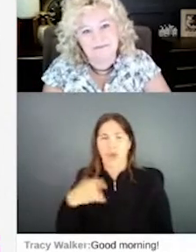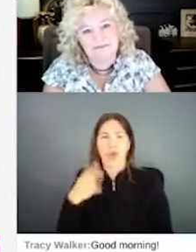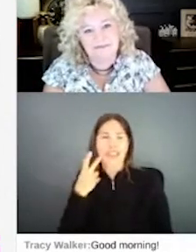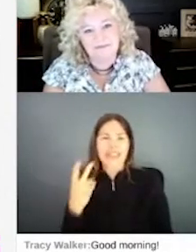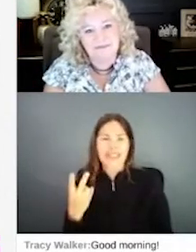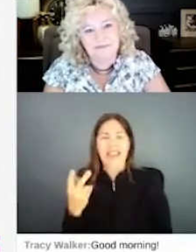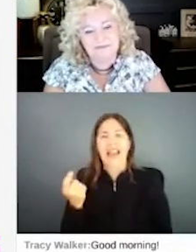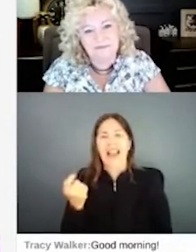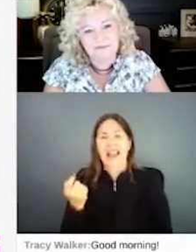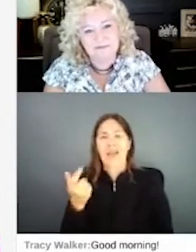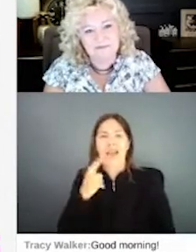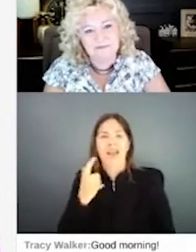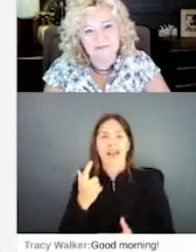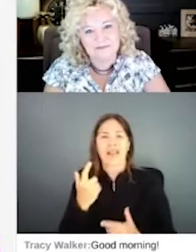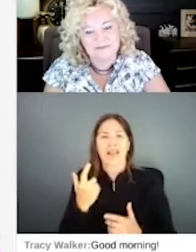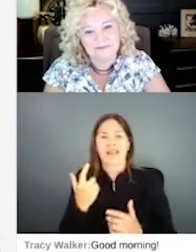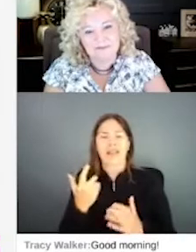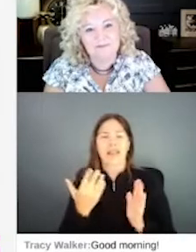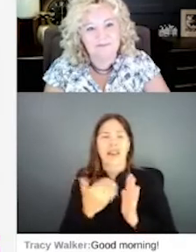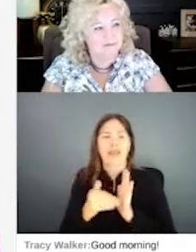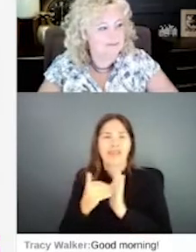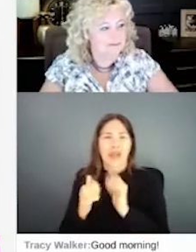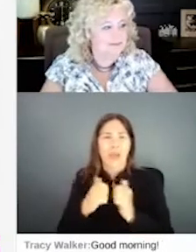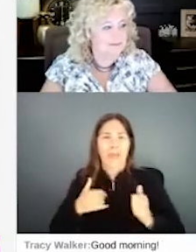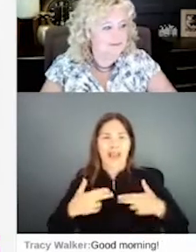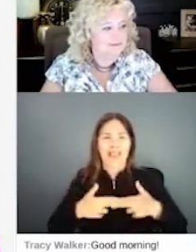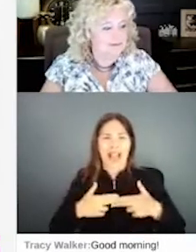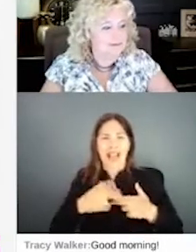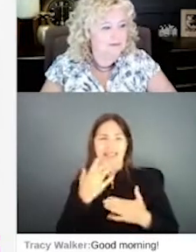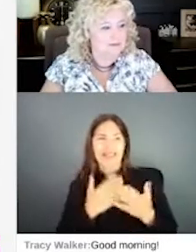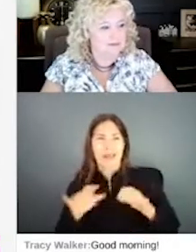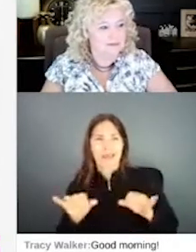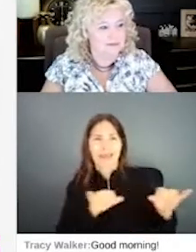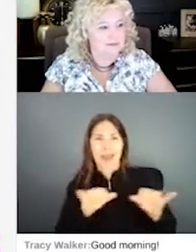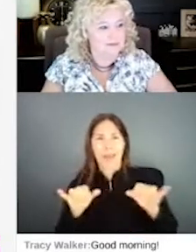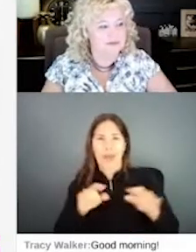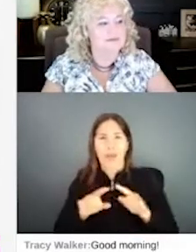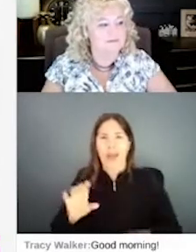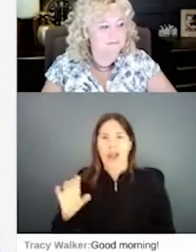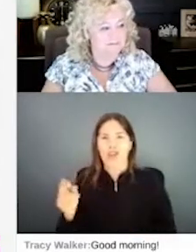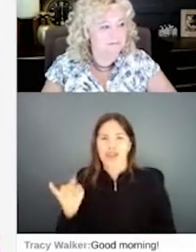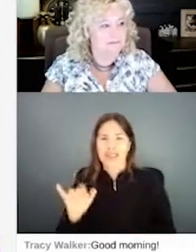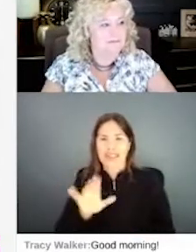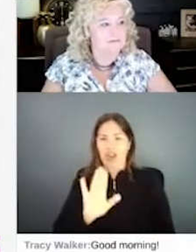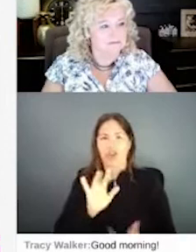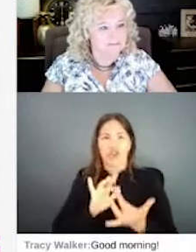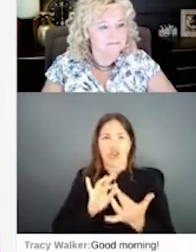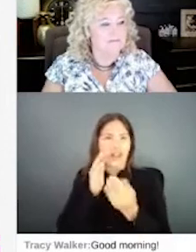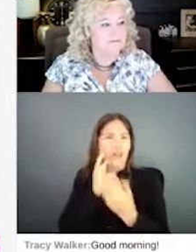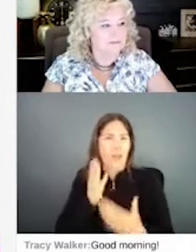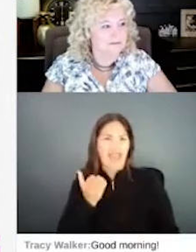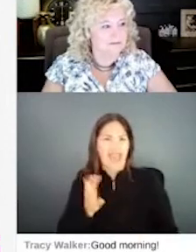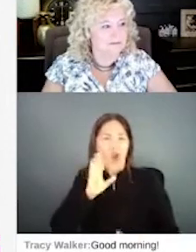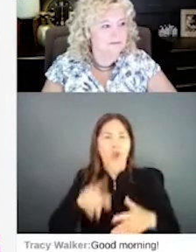of redundancy in my slideshow, but I think you'll find Christy's contact info there. And so they're going to start